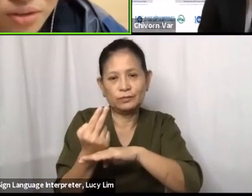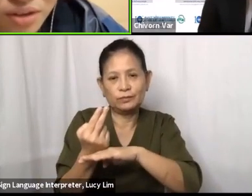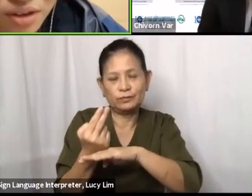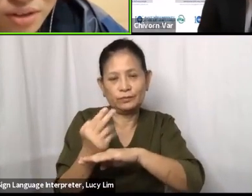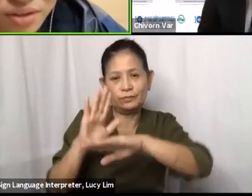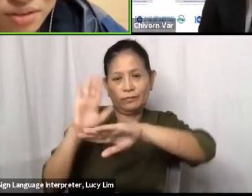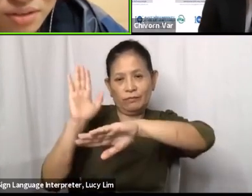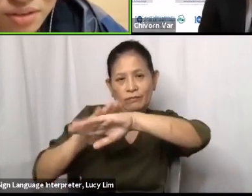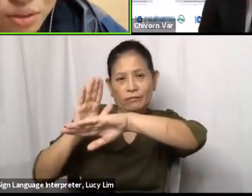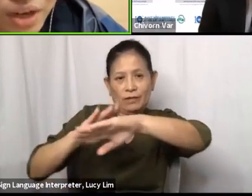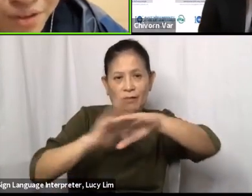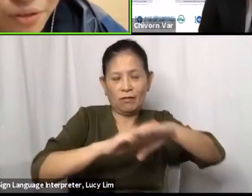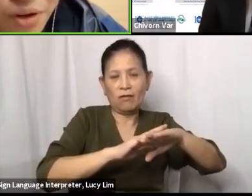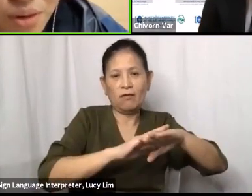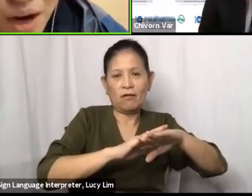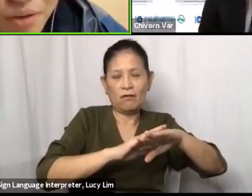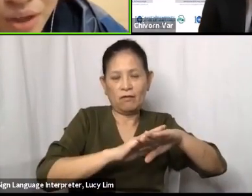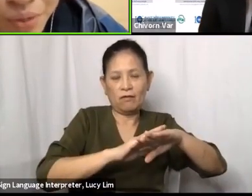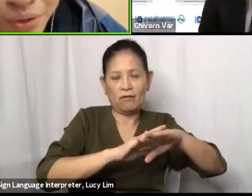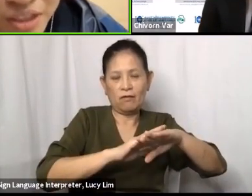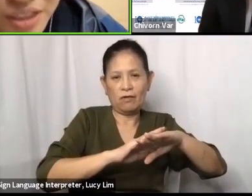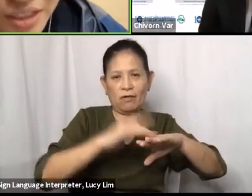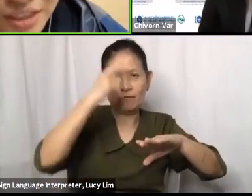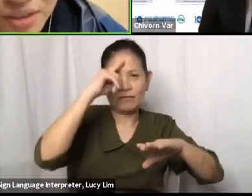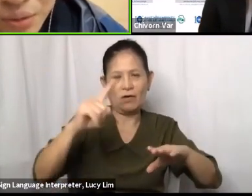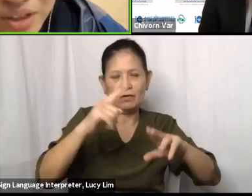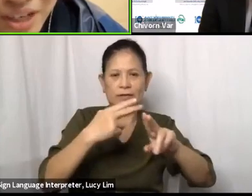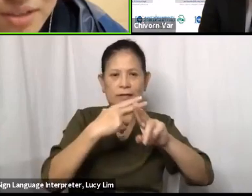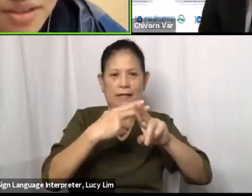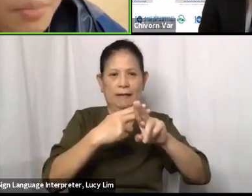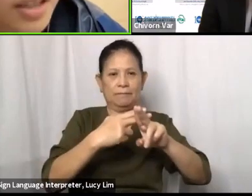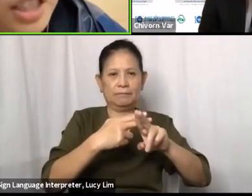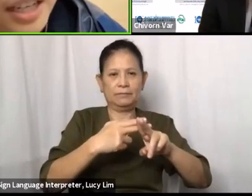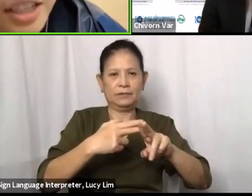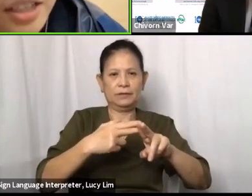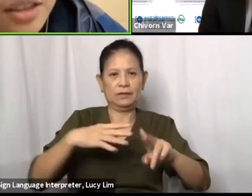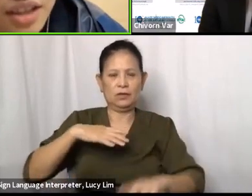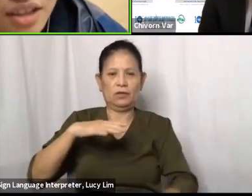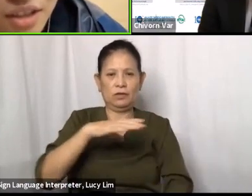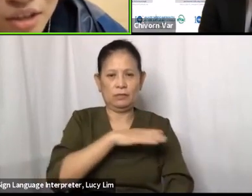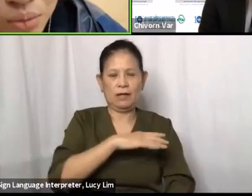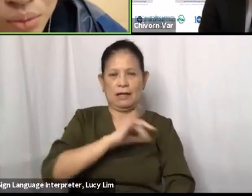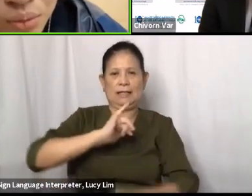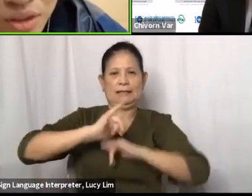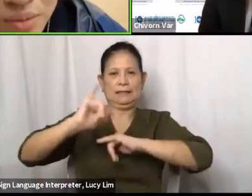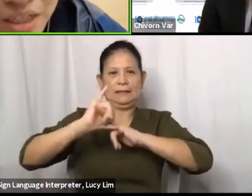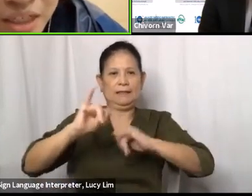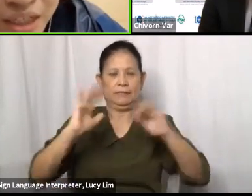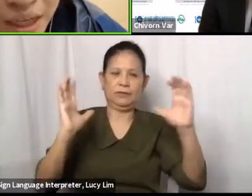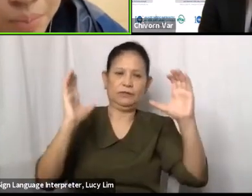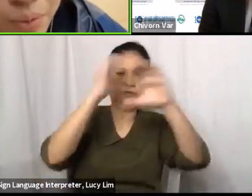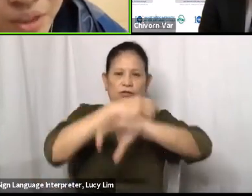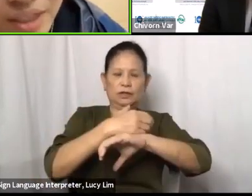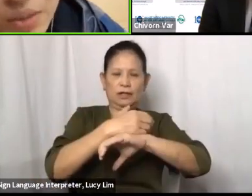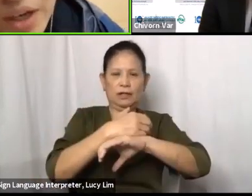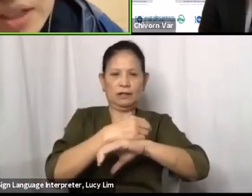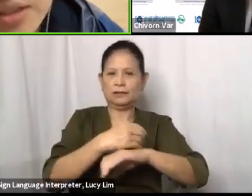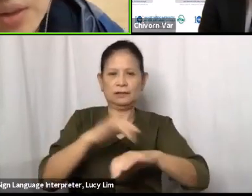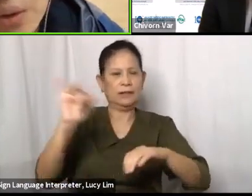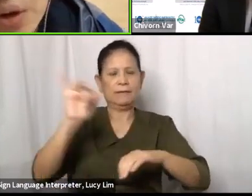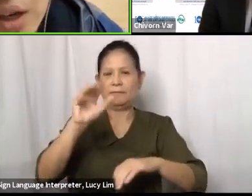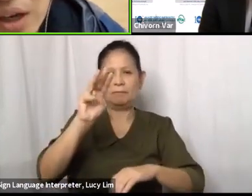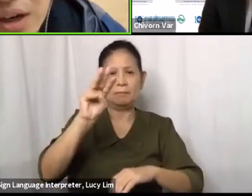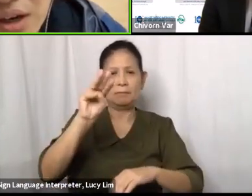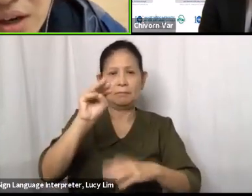call or to name for our community. So that's similar challenge to the media in Cambodia as well.